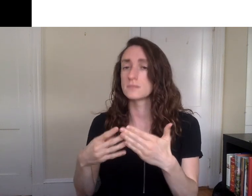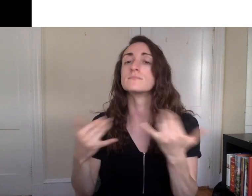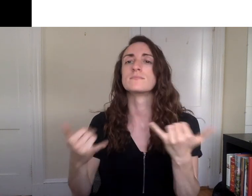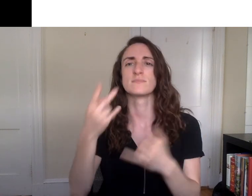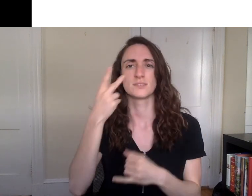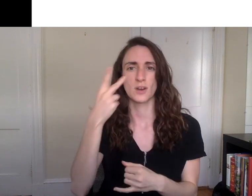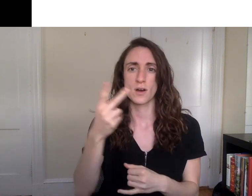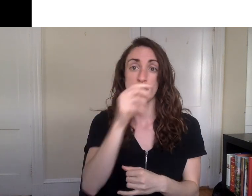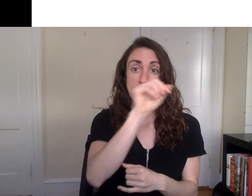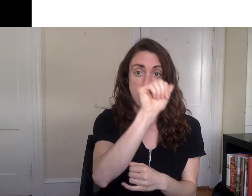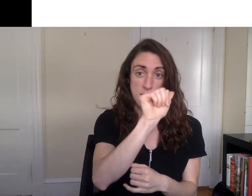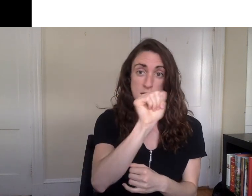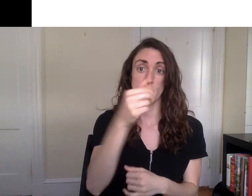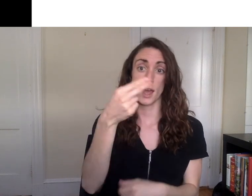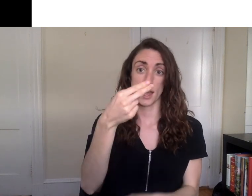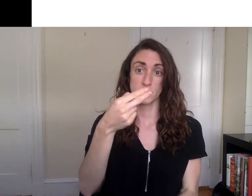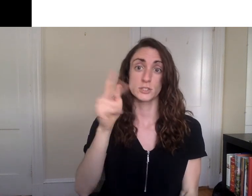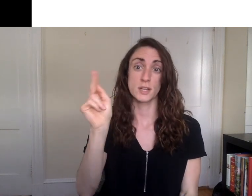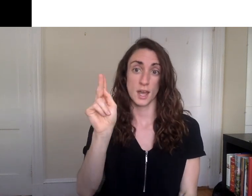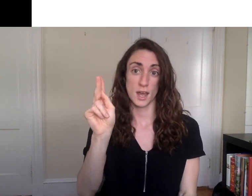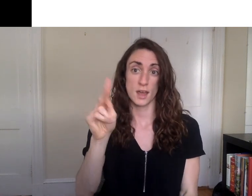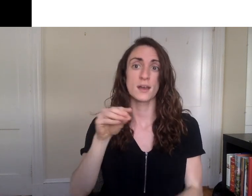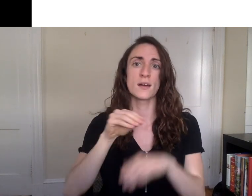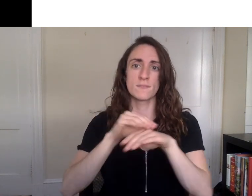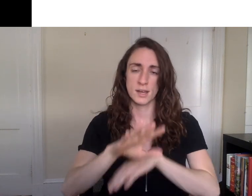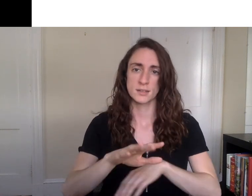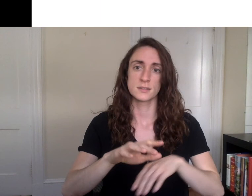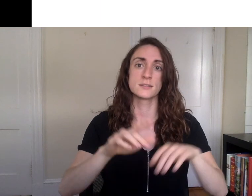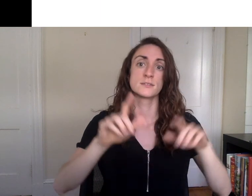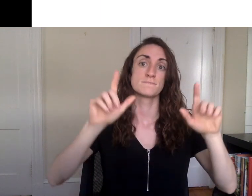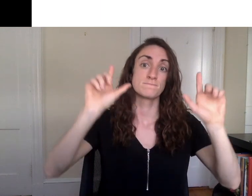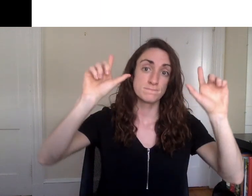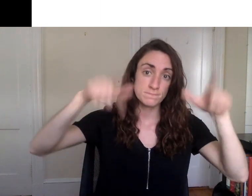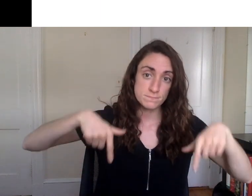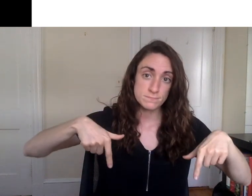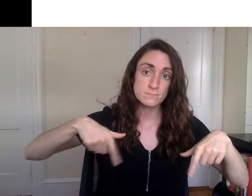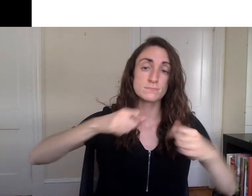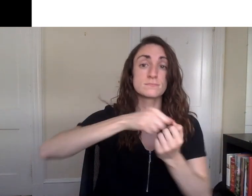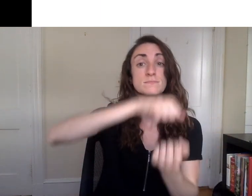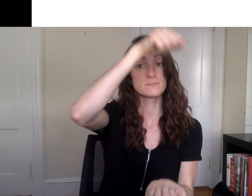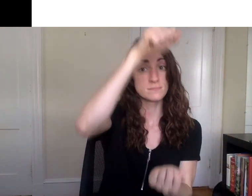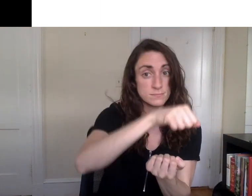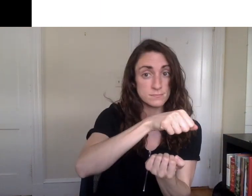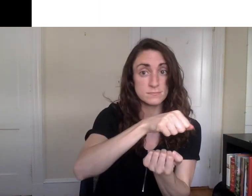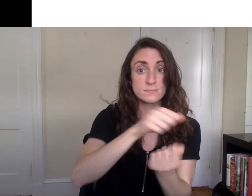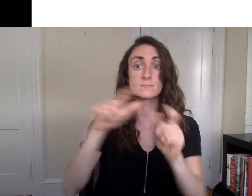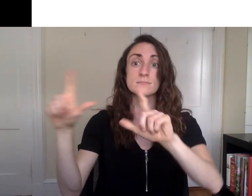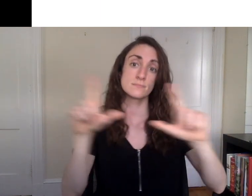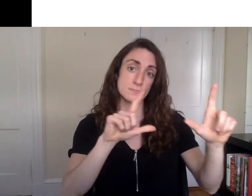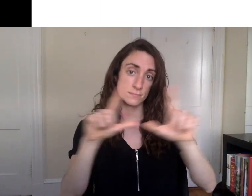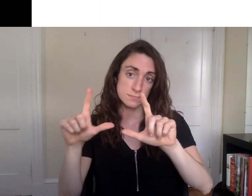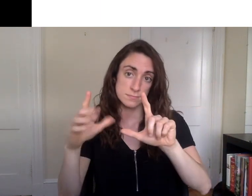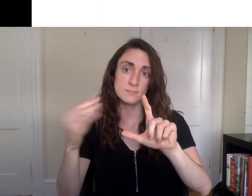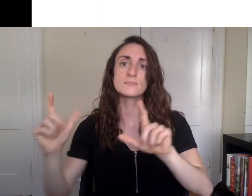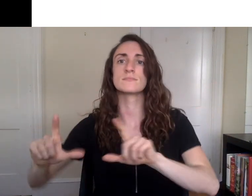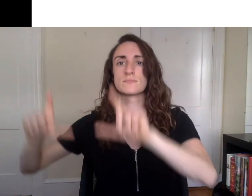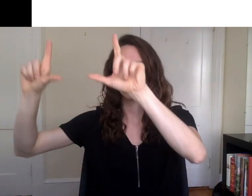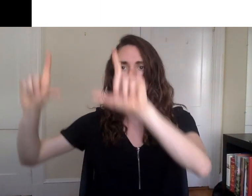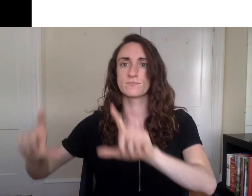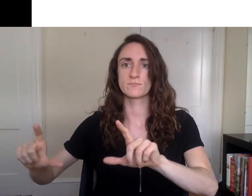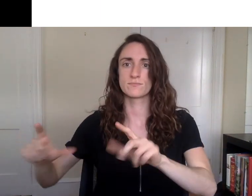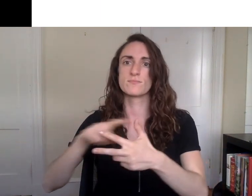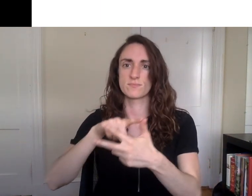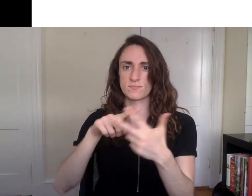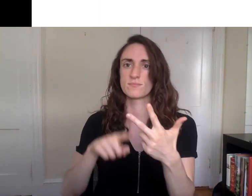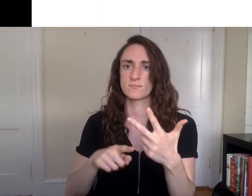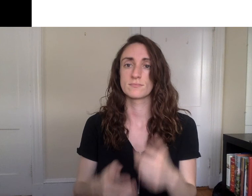graph? Well, we've seen that a, h, and k all affect the graph. They can flip it upside down, stretch or shrink it, slide